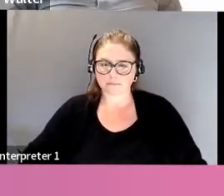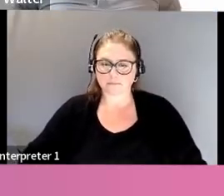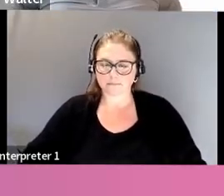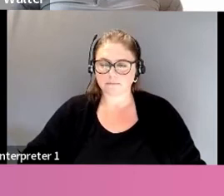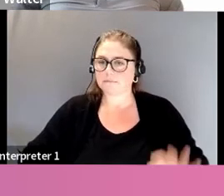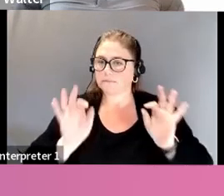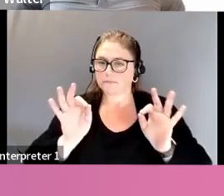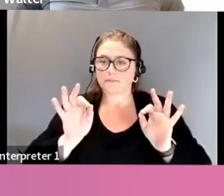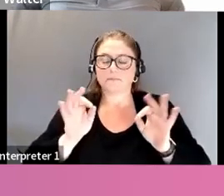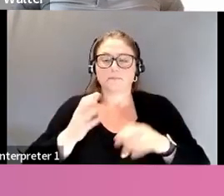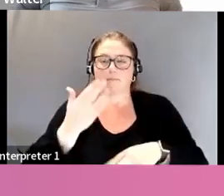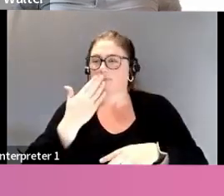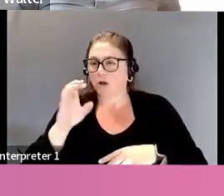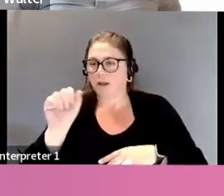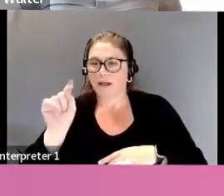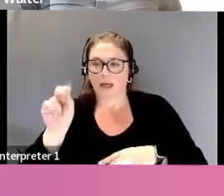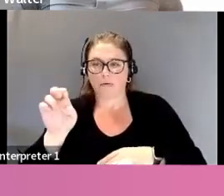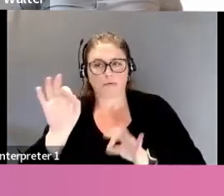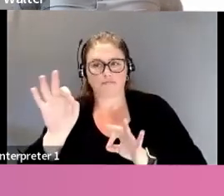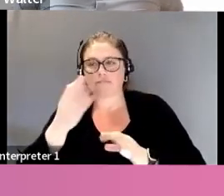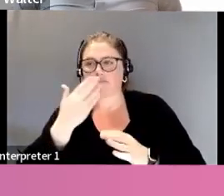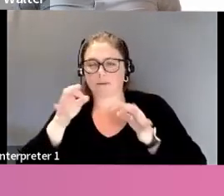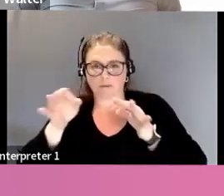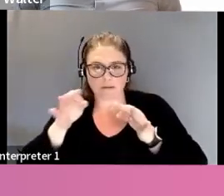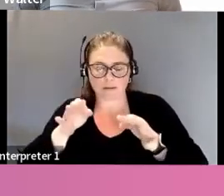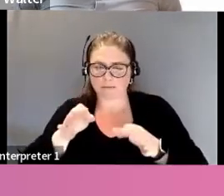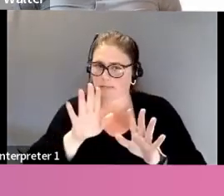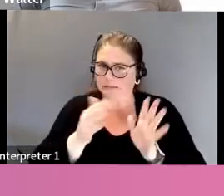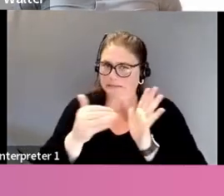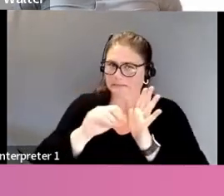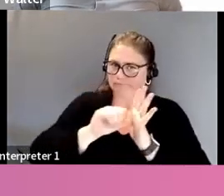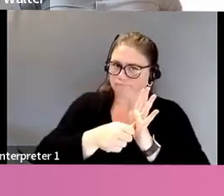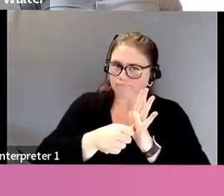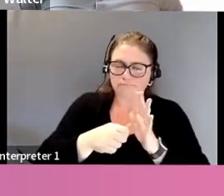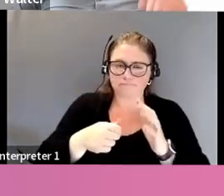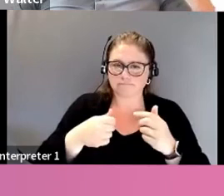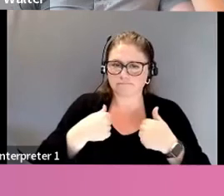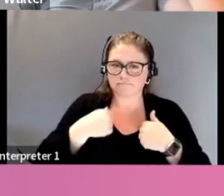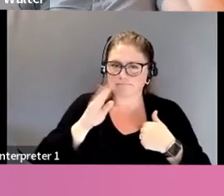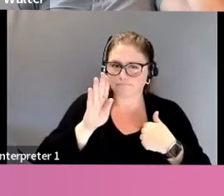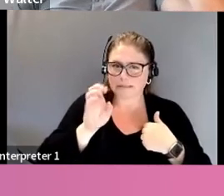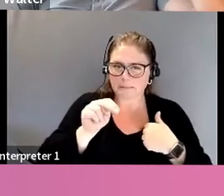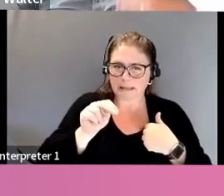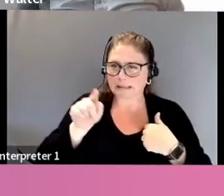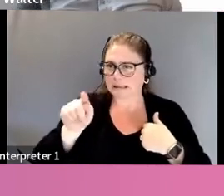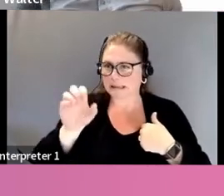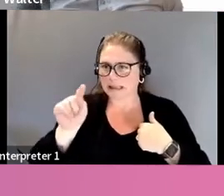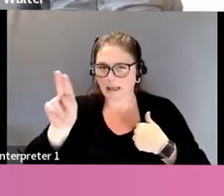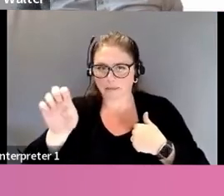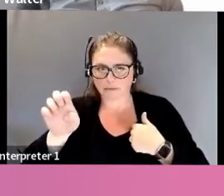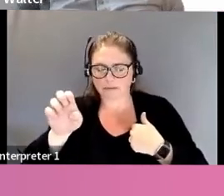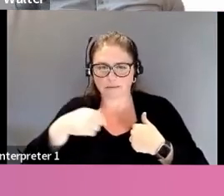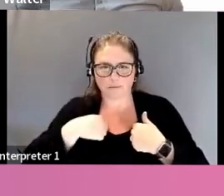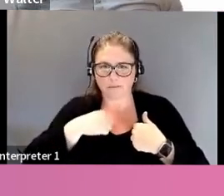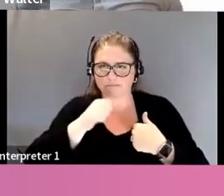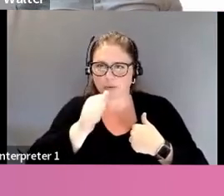Yeah, thanks for running through that, Katherine. And yeah, by all means, like Katherine and I are not technical or tech safety experts, but I know that Mickey, you had asked